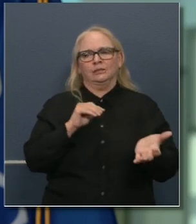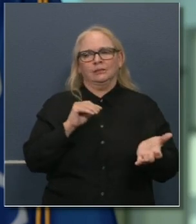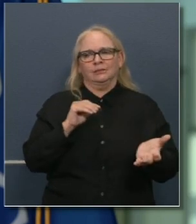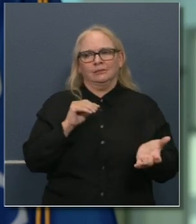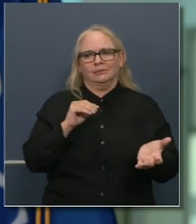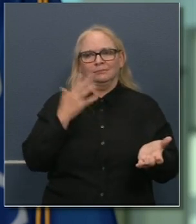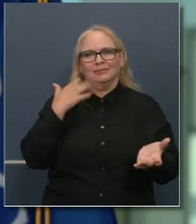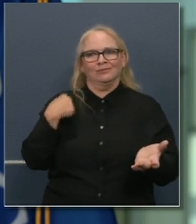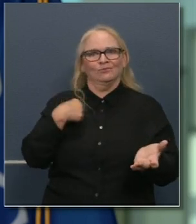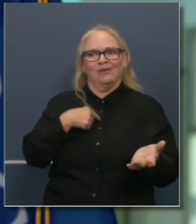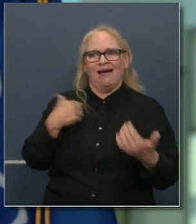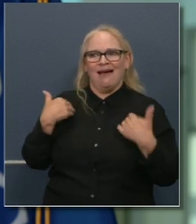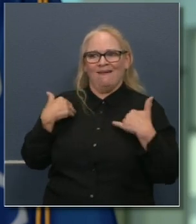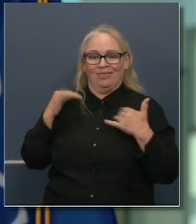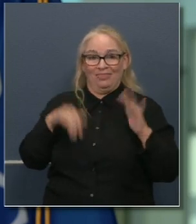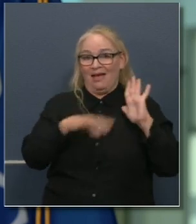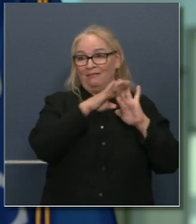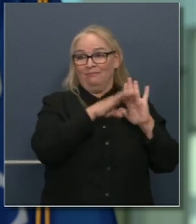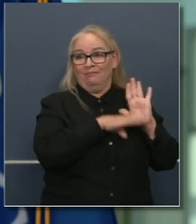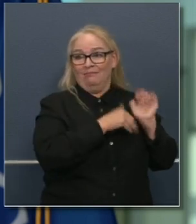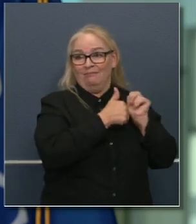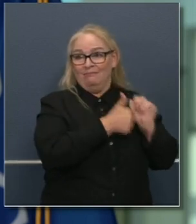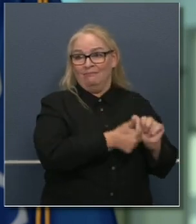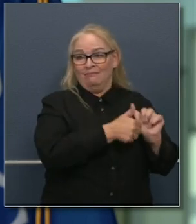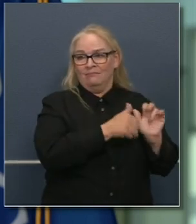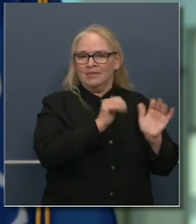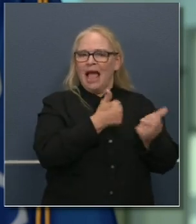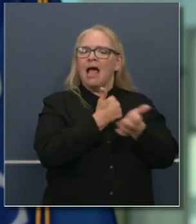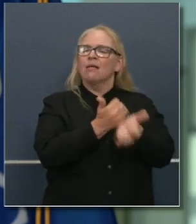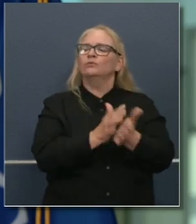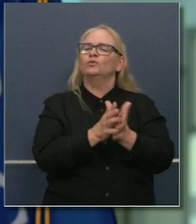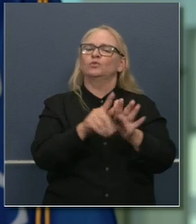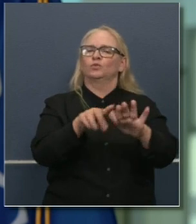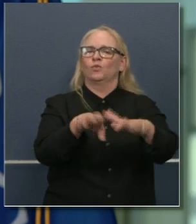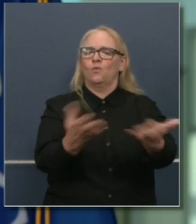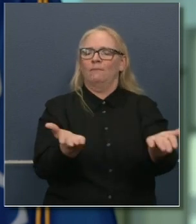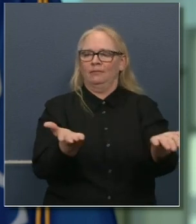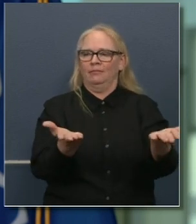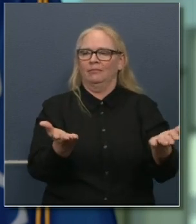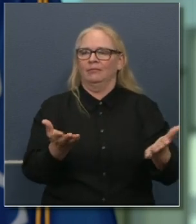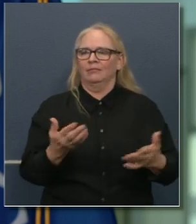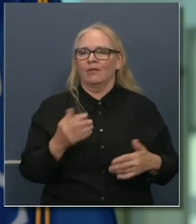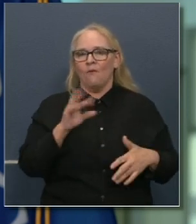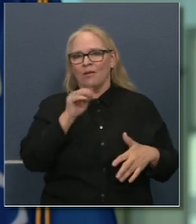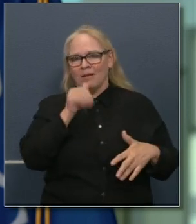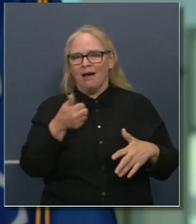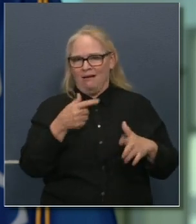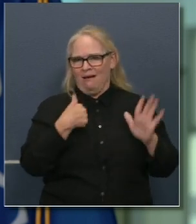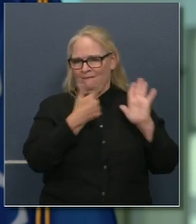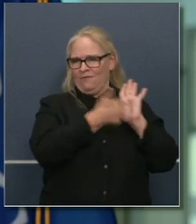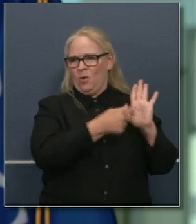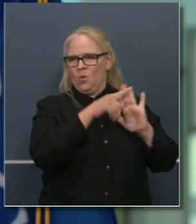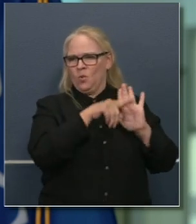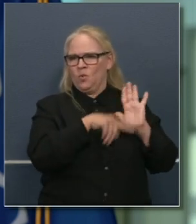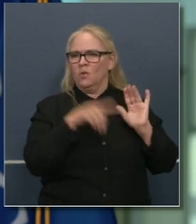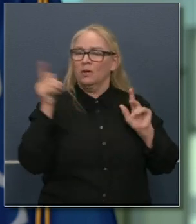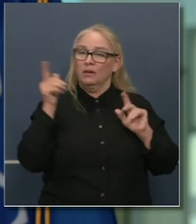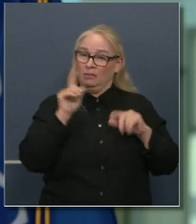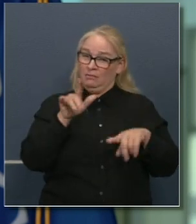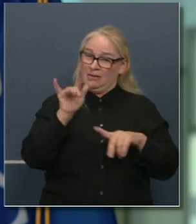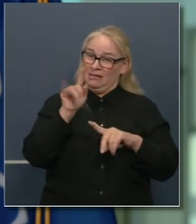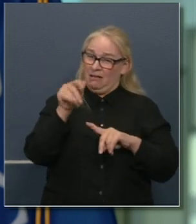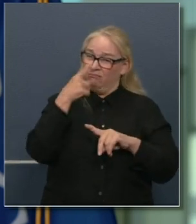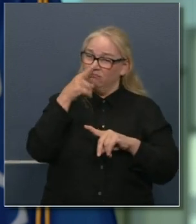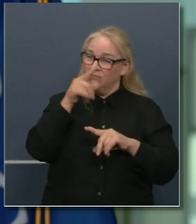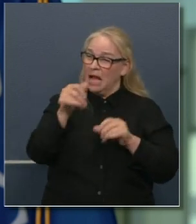counties to talk a little bit about the last few months. Maybe you can fill in with a little bit more specificity the work that